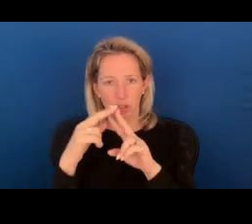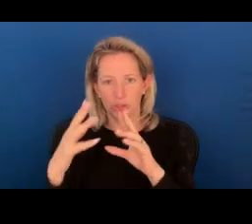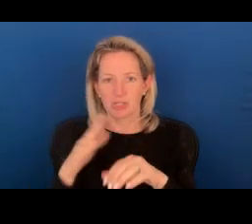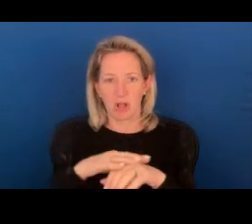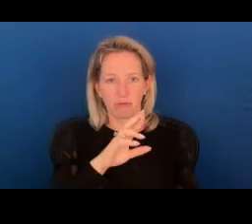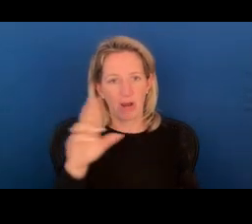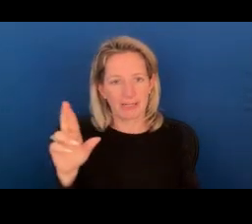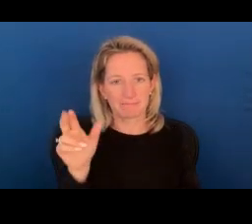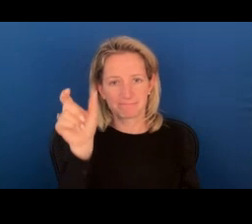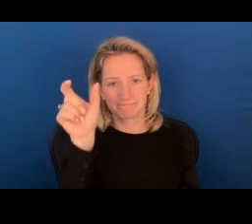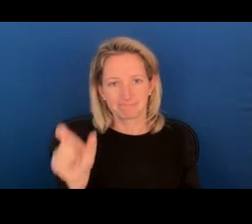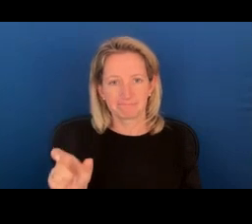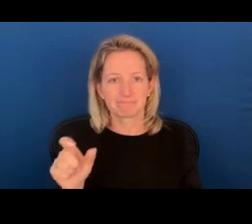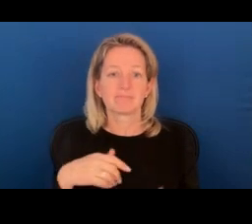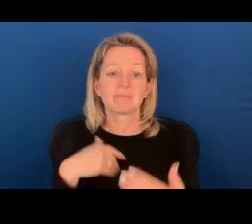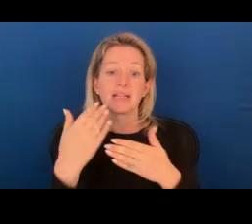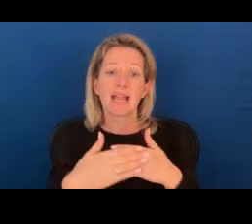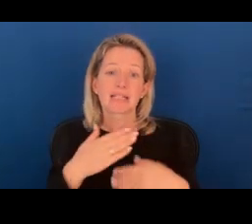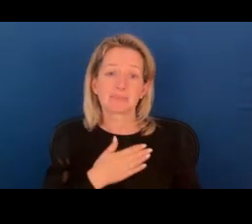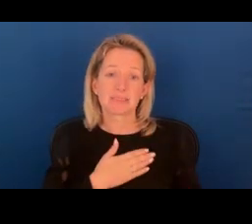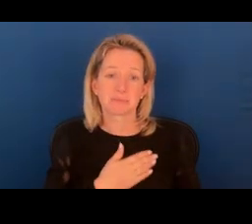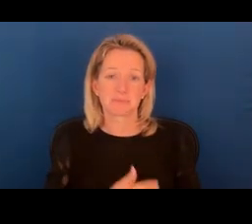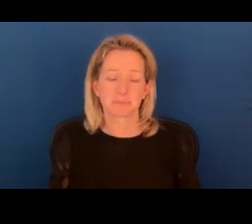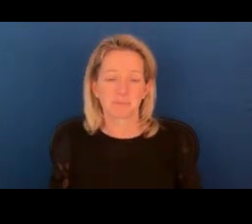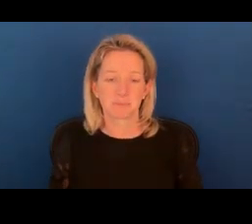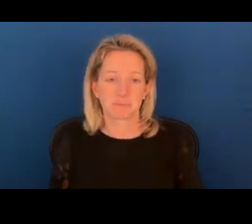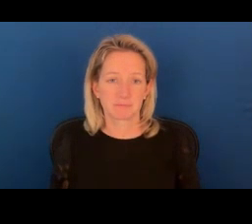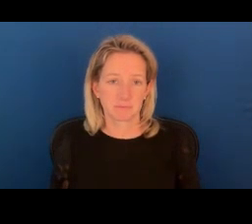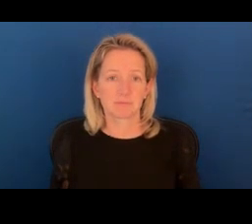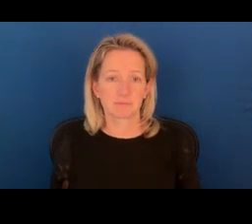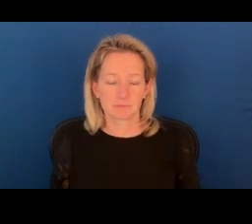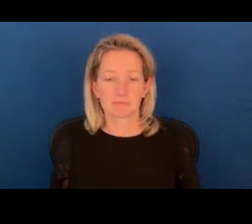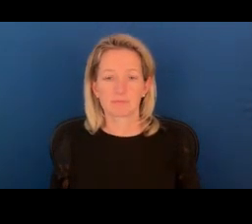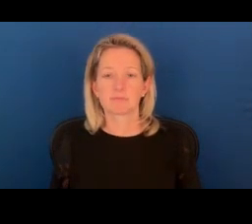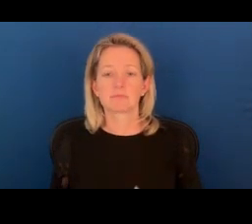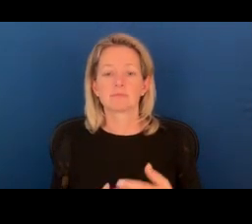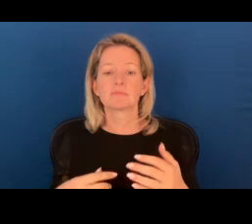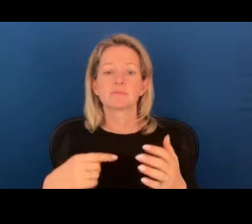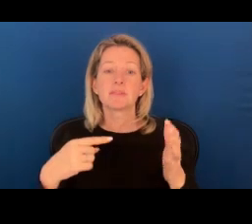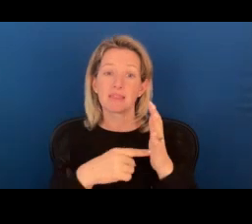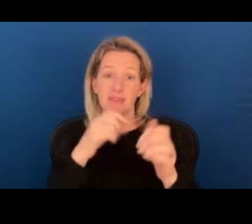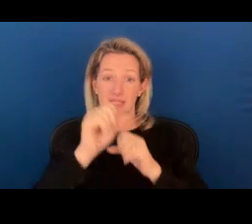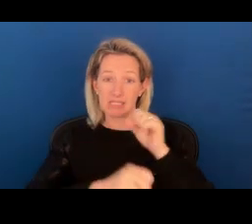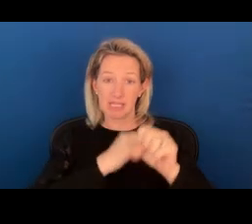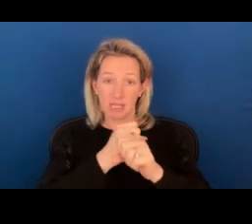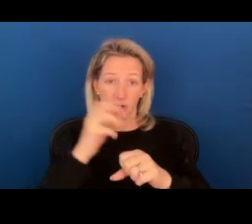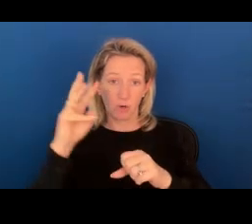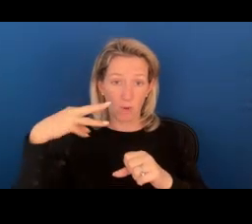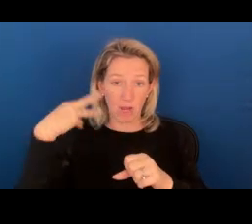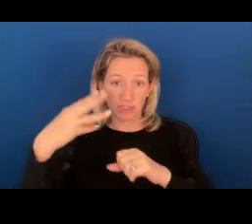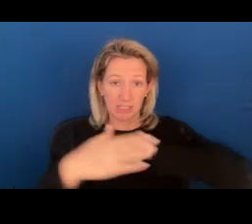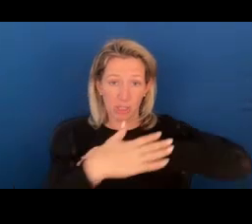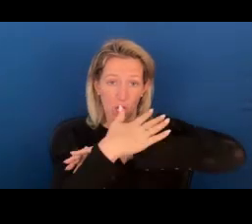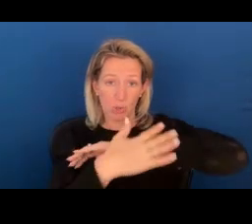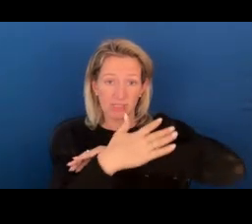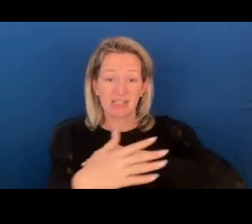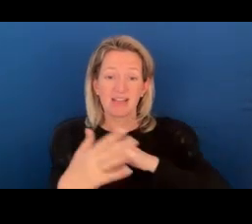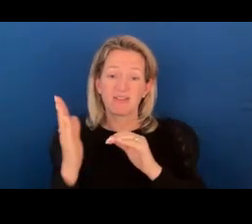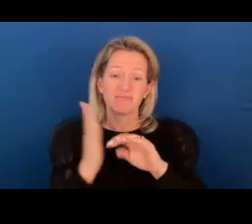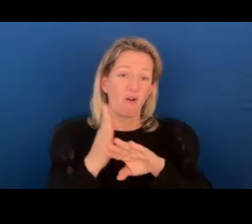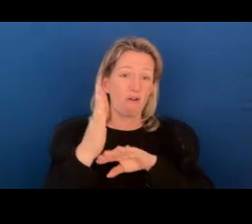there. So next, please. So this year for our Washington Coast Cleanup, we got over 16,000 pounds of marine